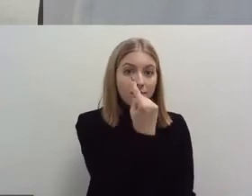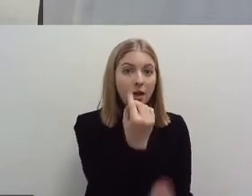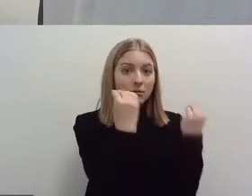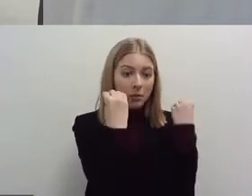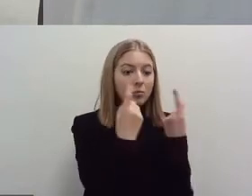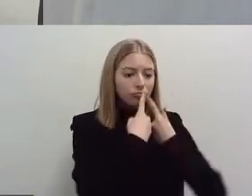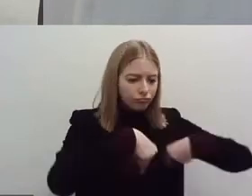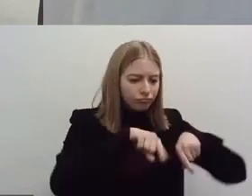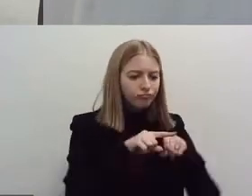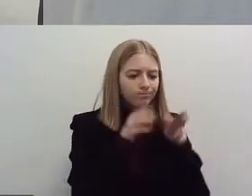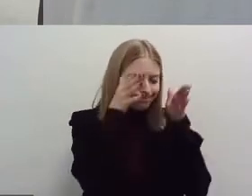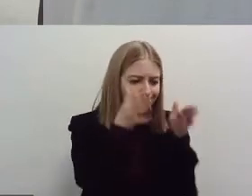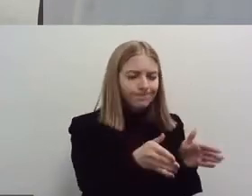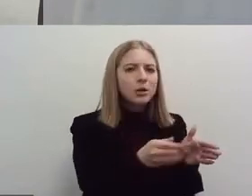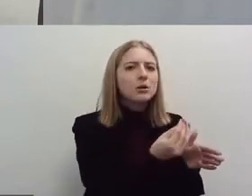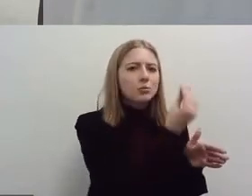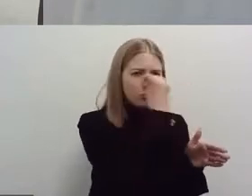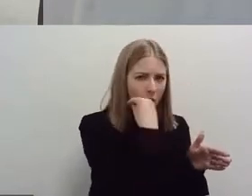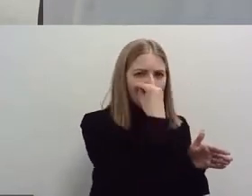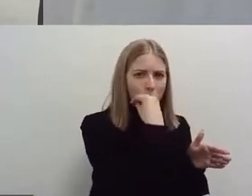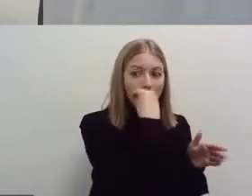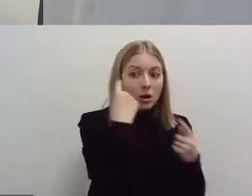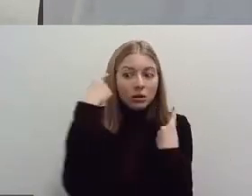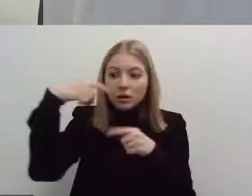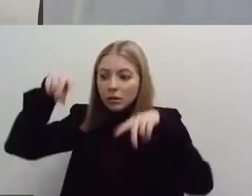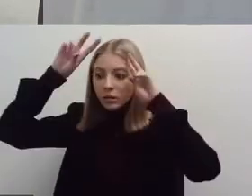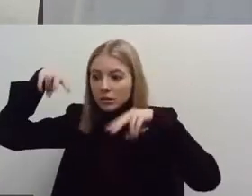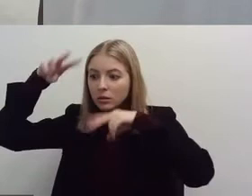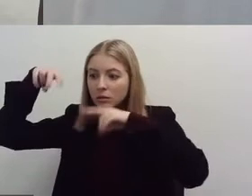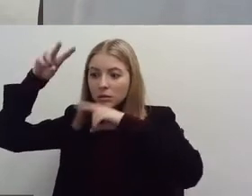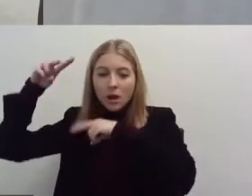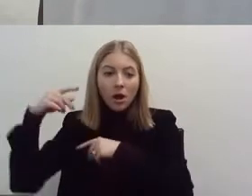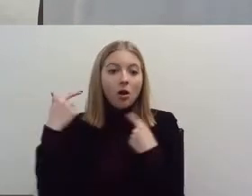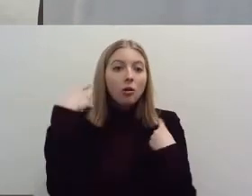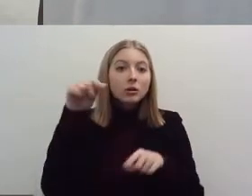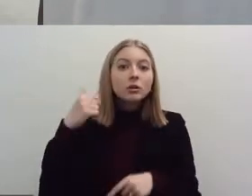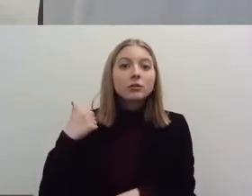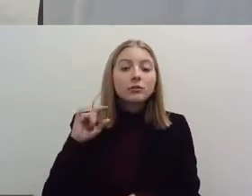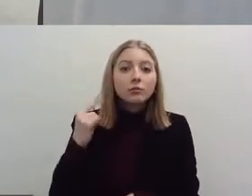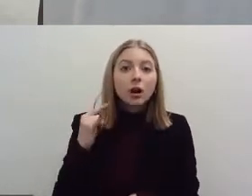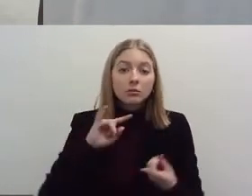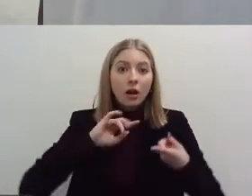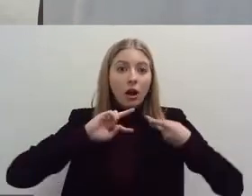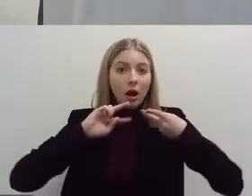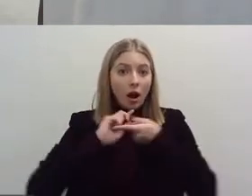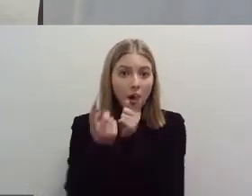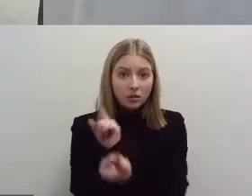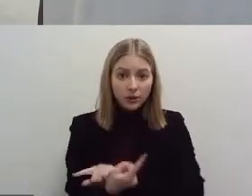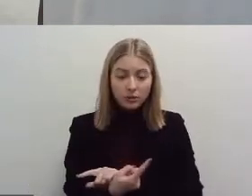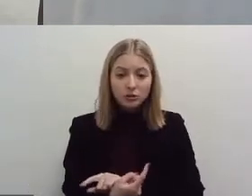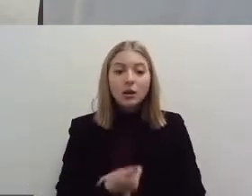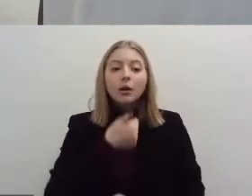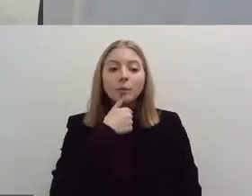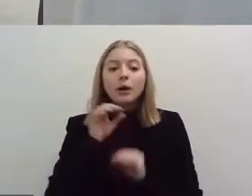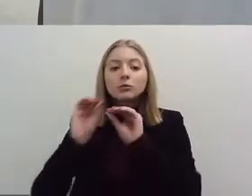topic in general, what you actually take with you from the school, from about this topic,